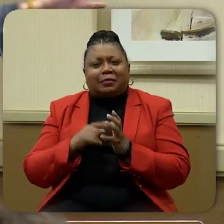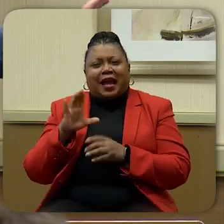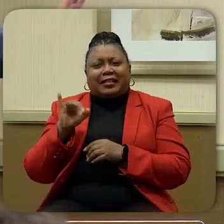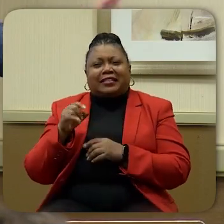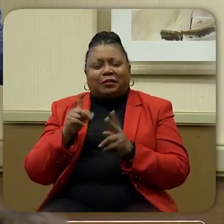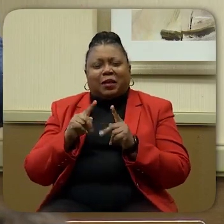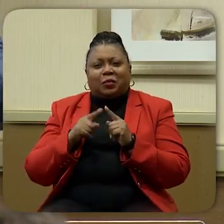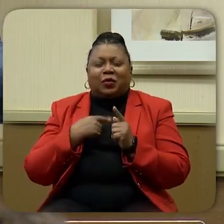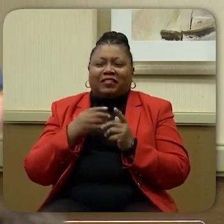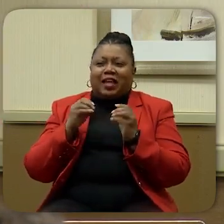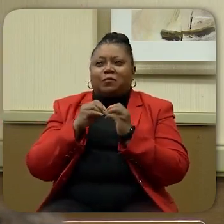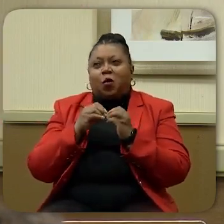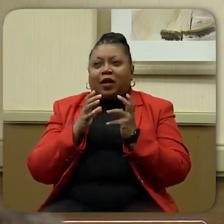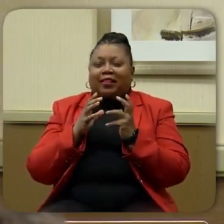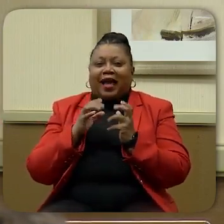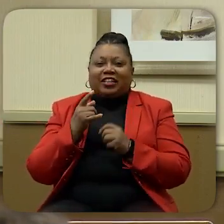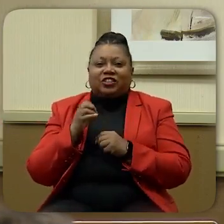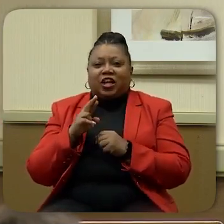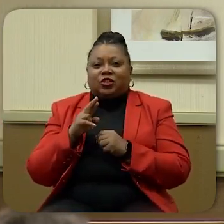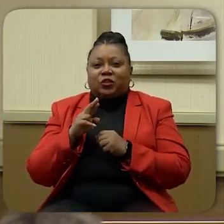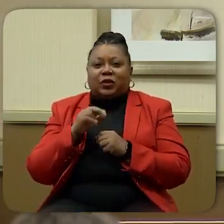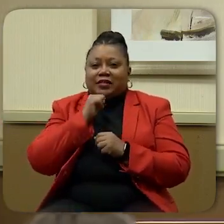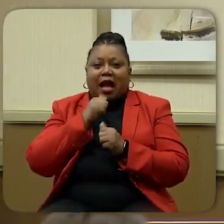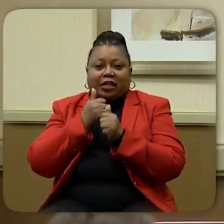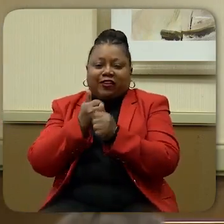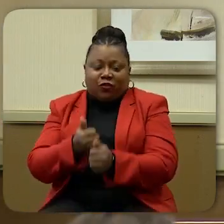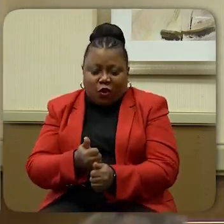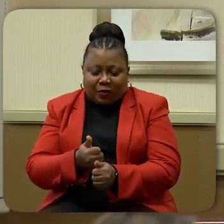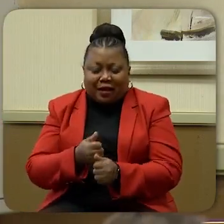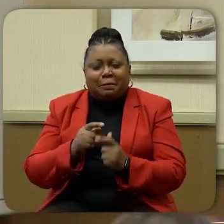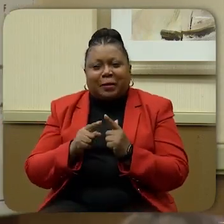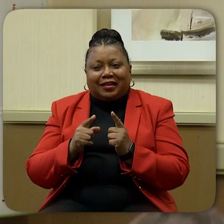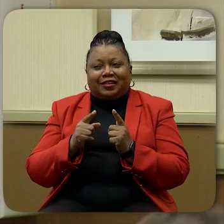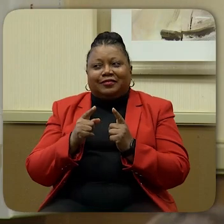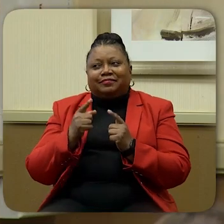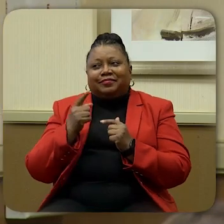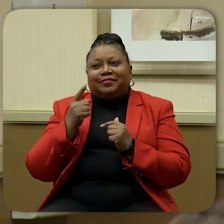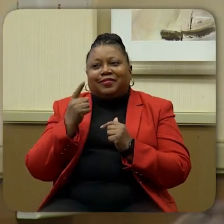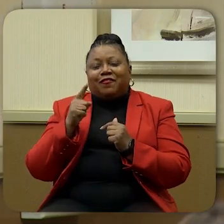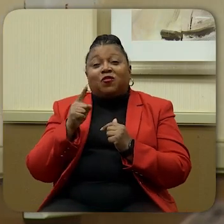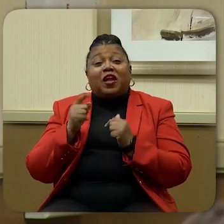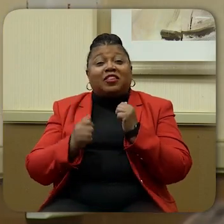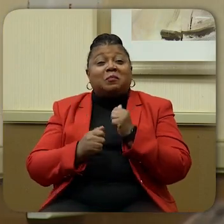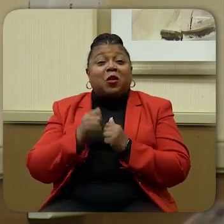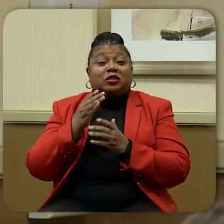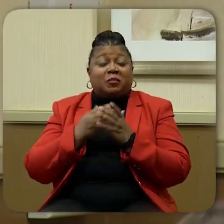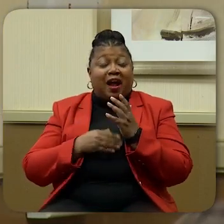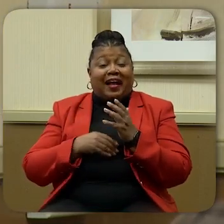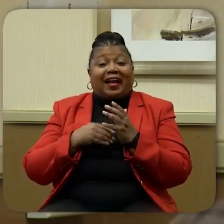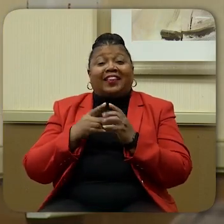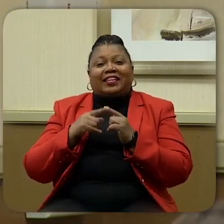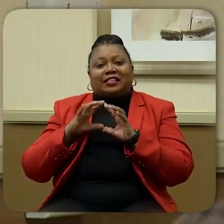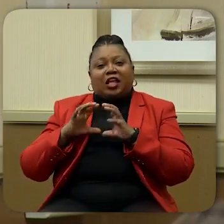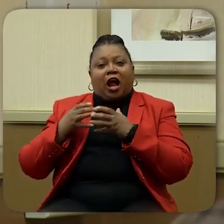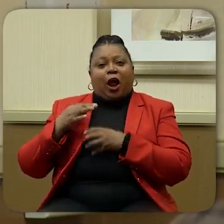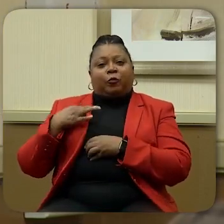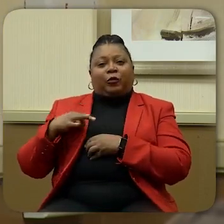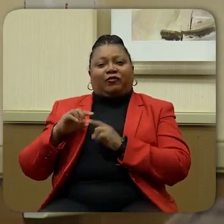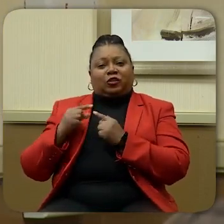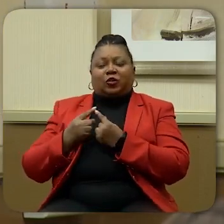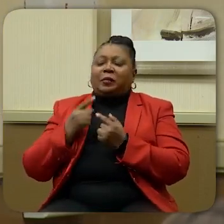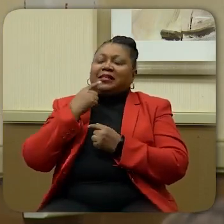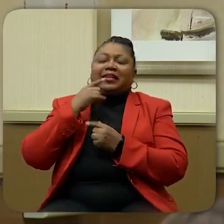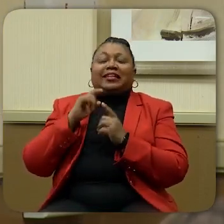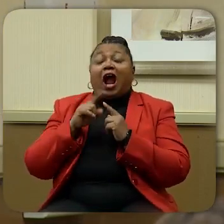people do if they're more like gender non-conforming, but for the most part, this names our privileged group. It prevents us